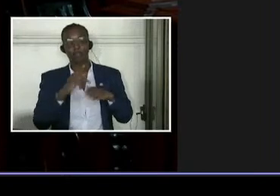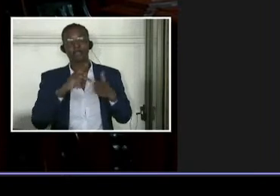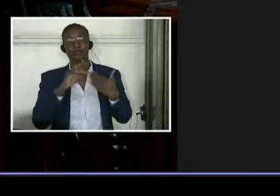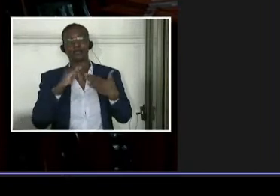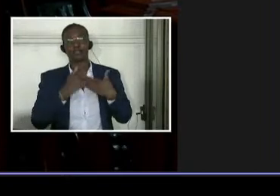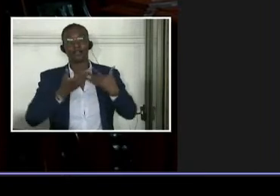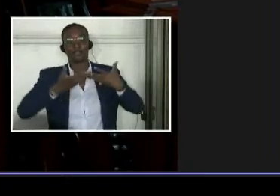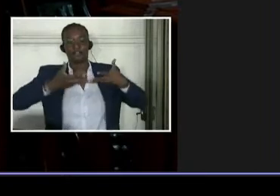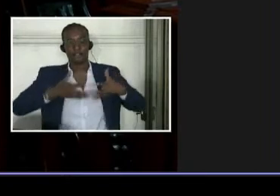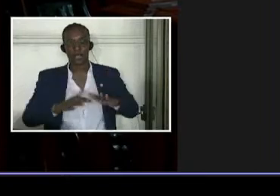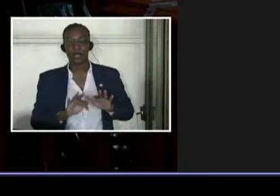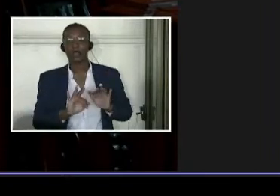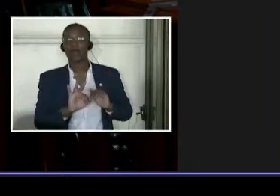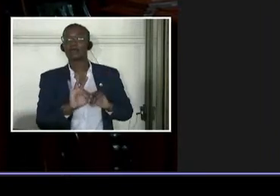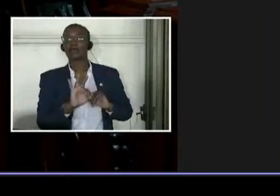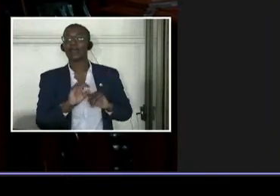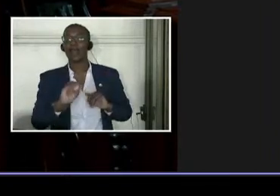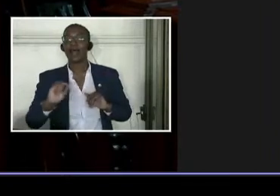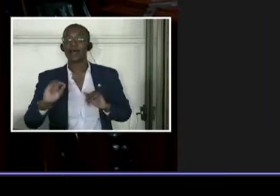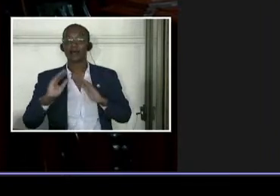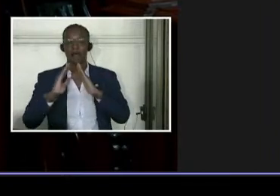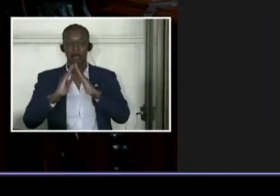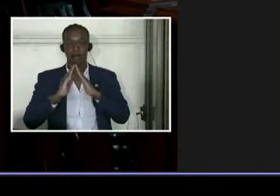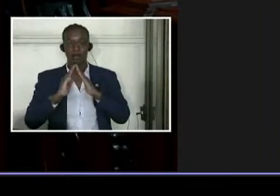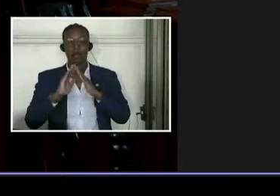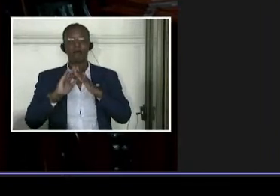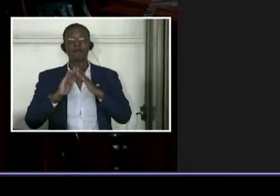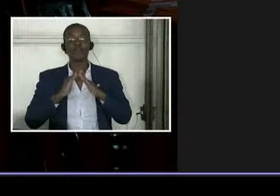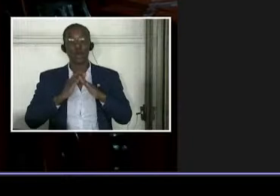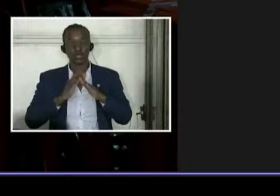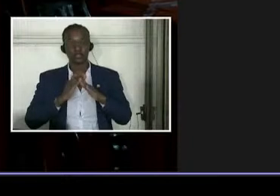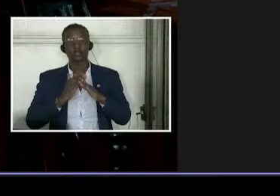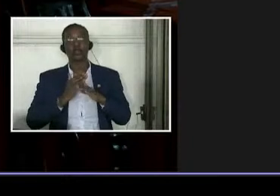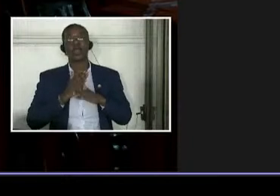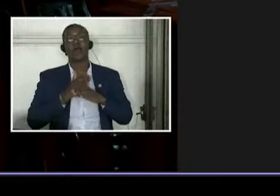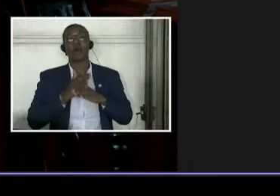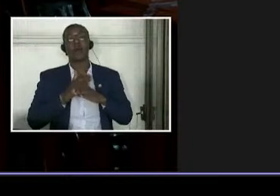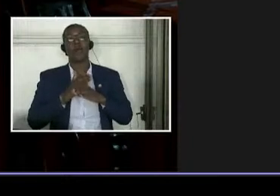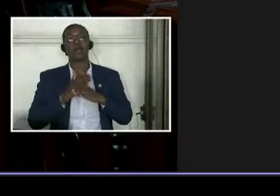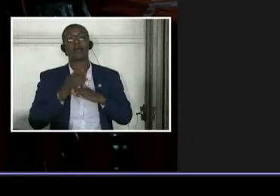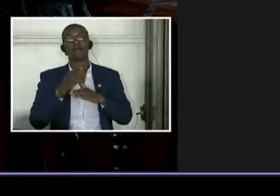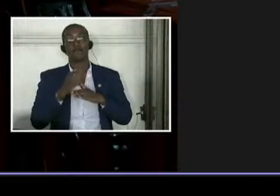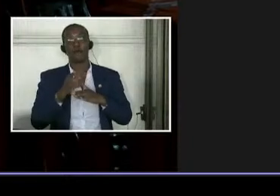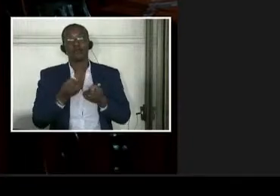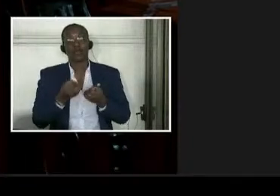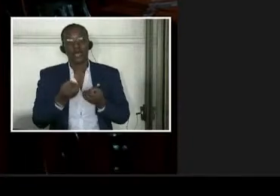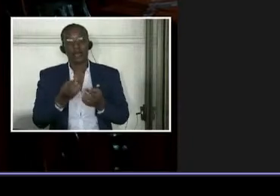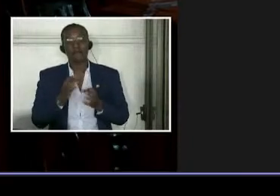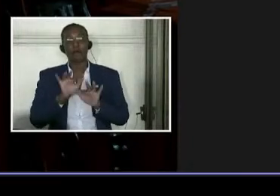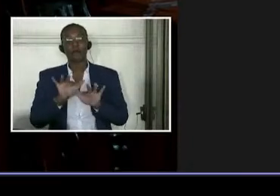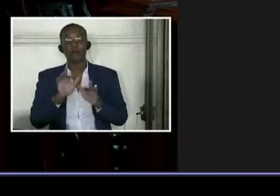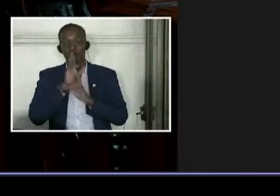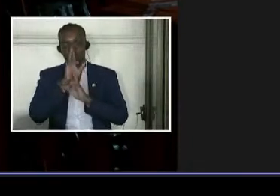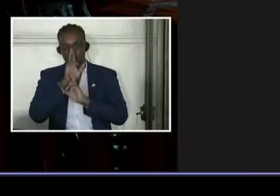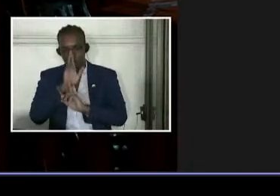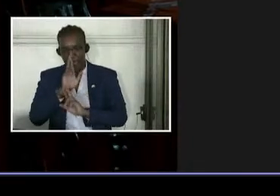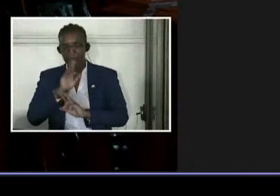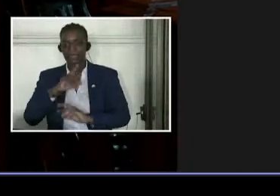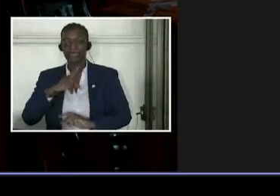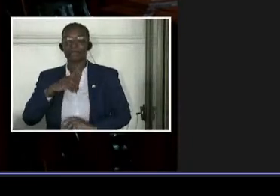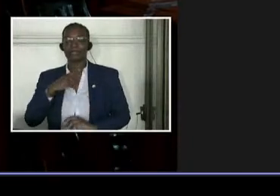yielded 300 houses because we are about bringing decency to our people. We are not about